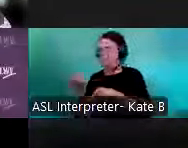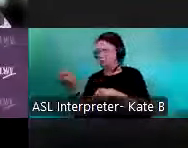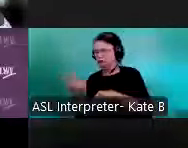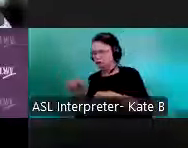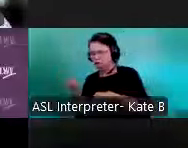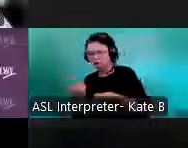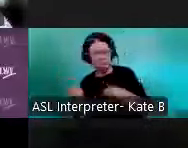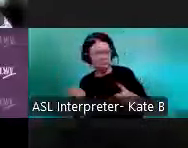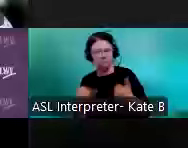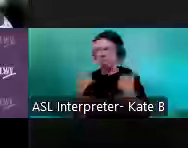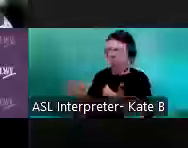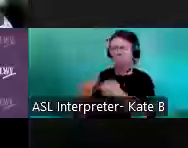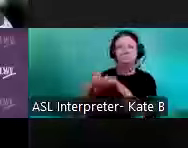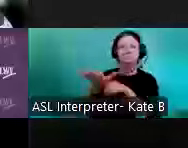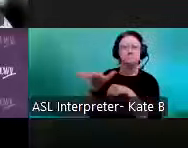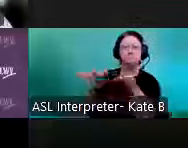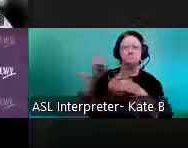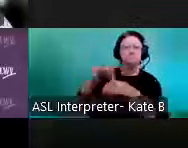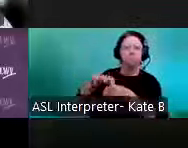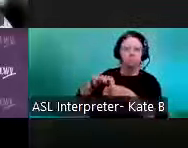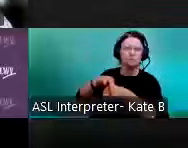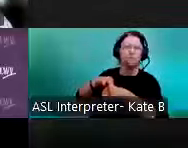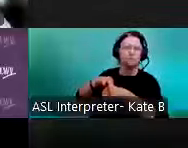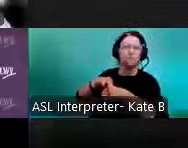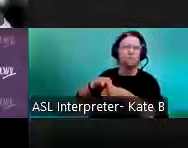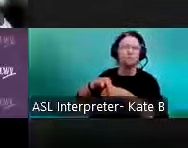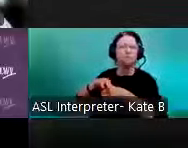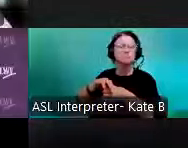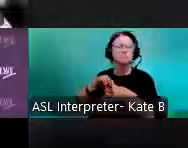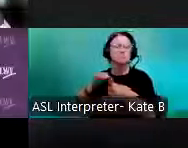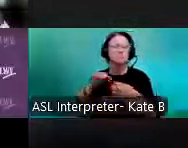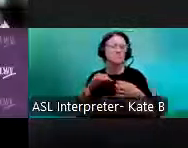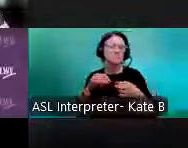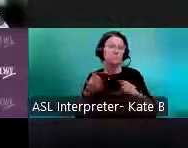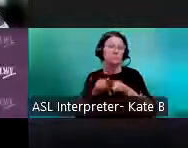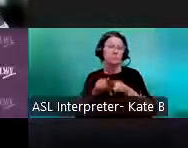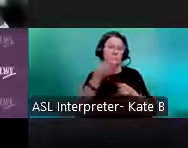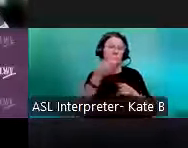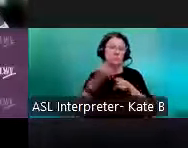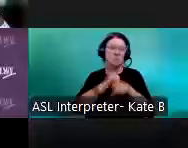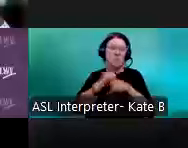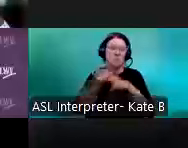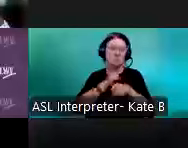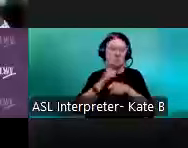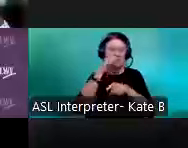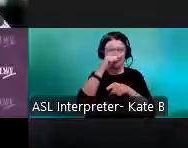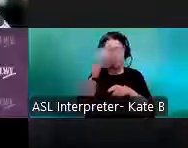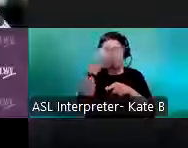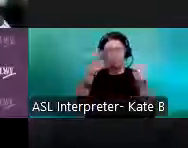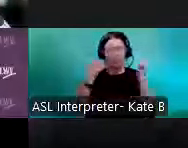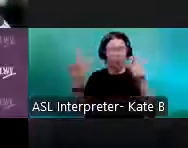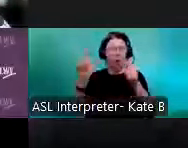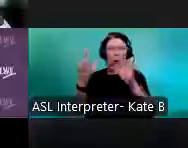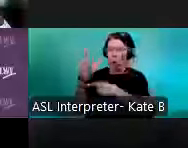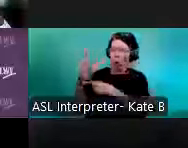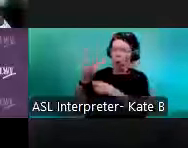poll workers who can do it. And best practice, we always promote, we think all poll workers